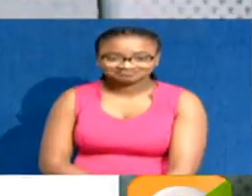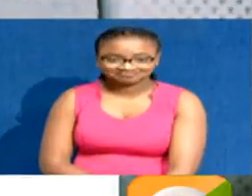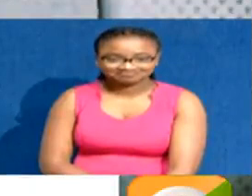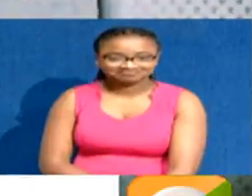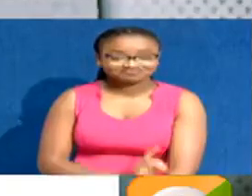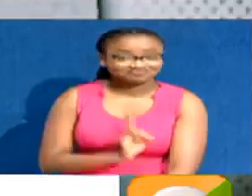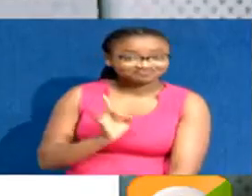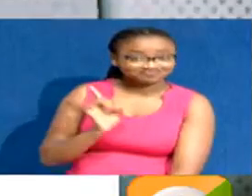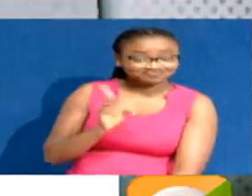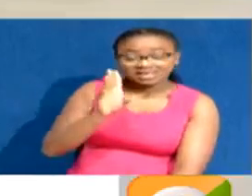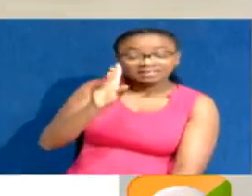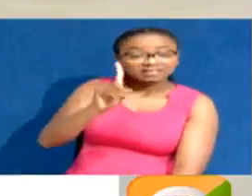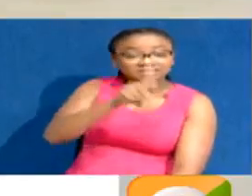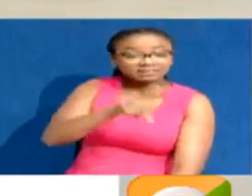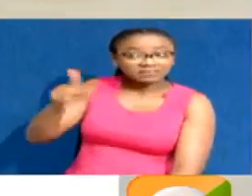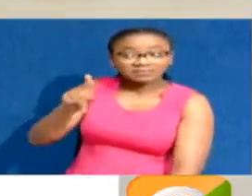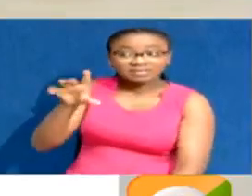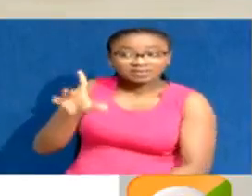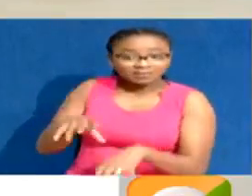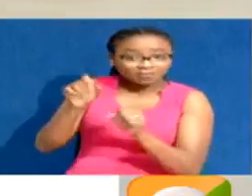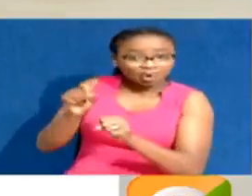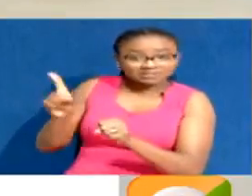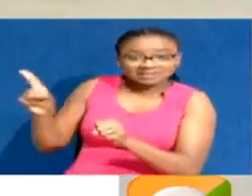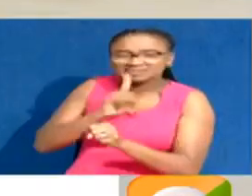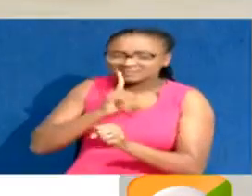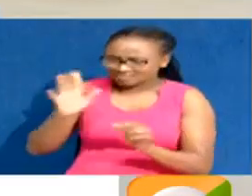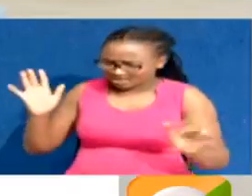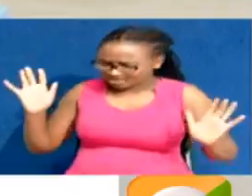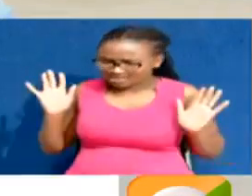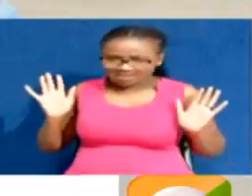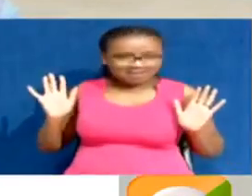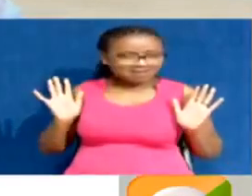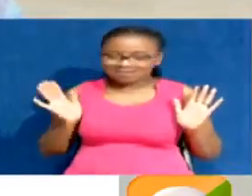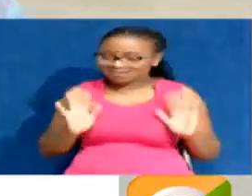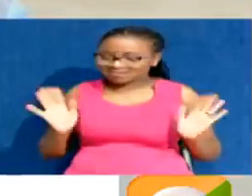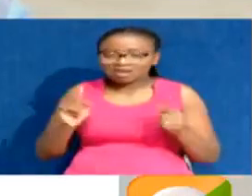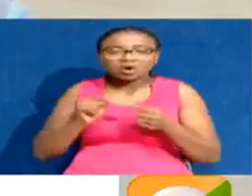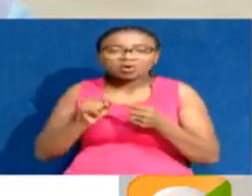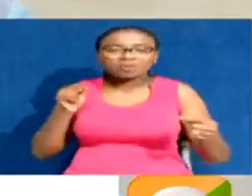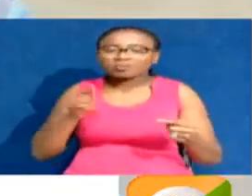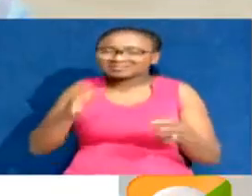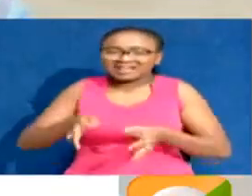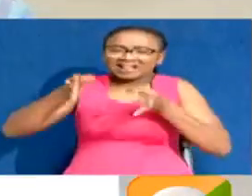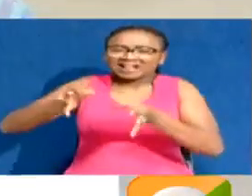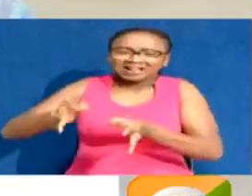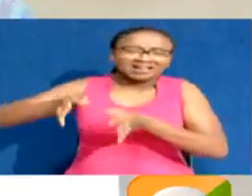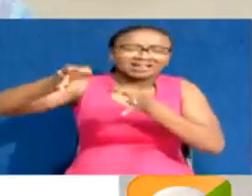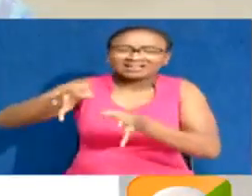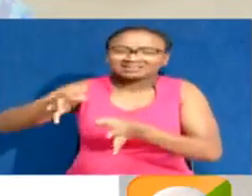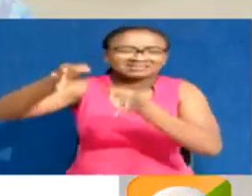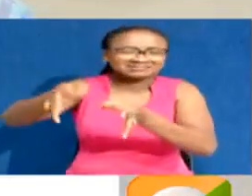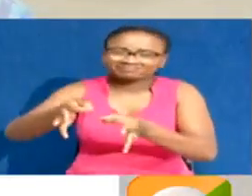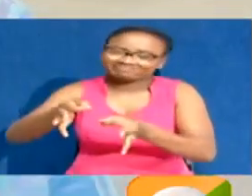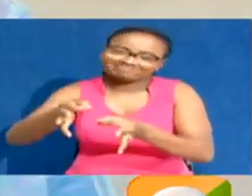End of quote. The director of public prosecutions, Nurdin Haji, says his office will strongly oppose any further adjournment. In relation